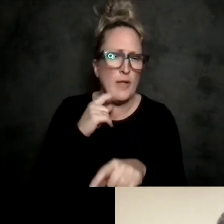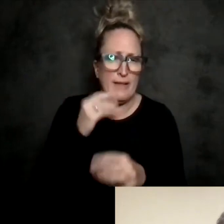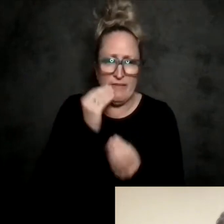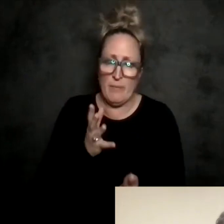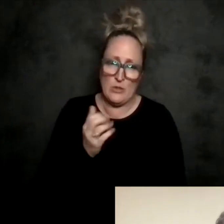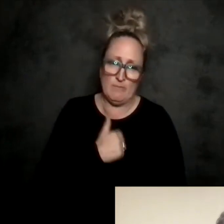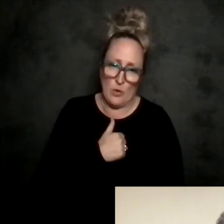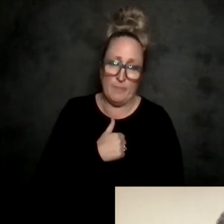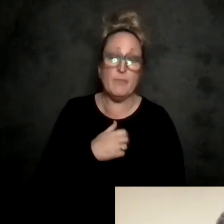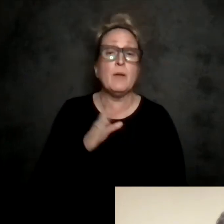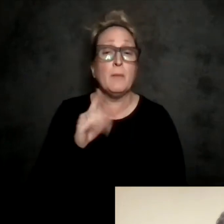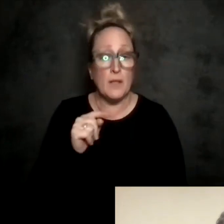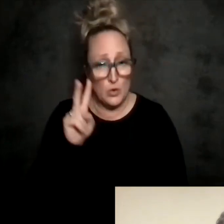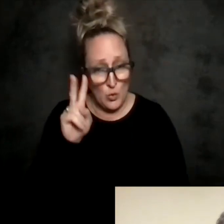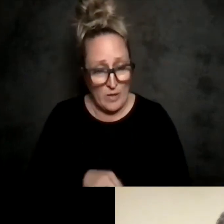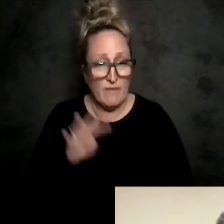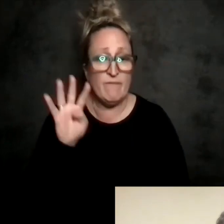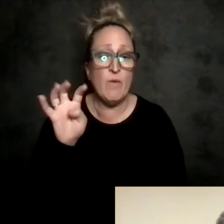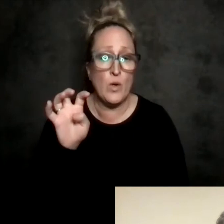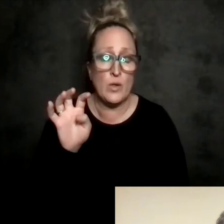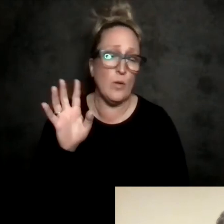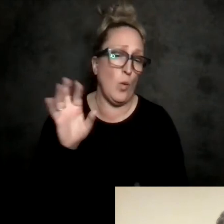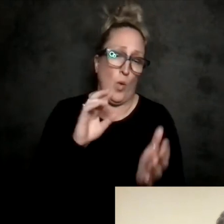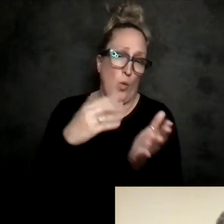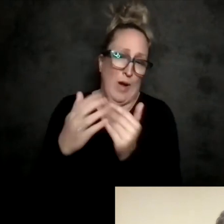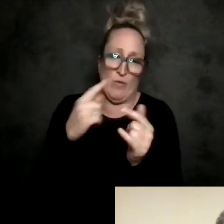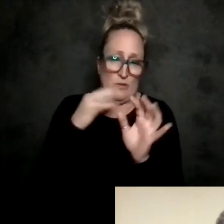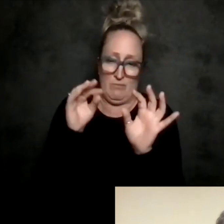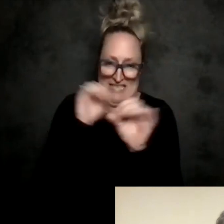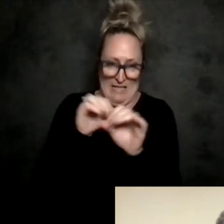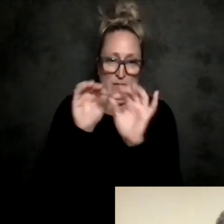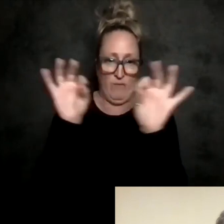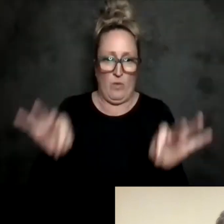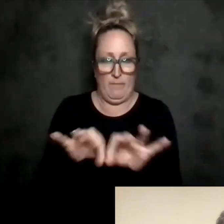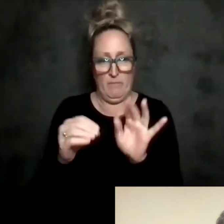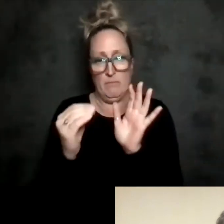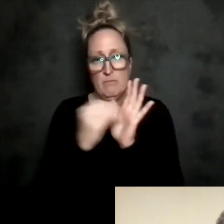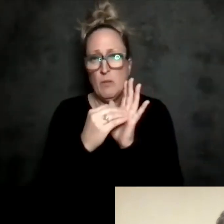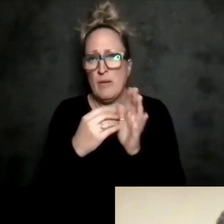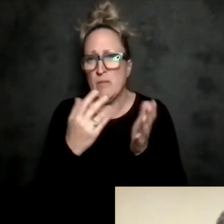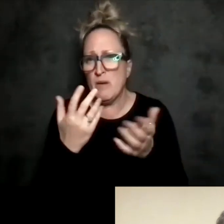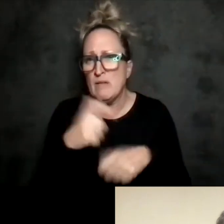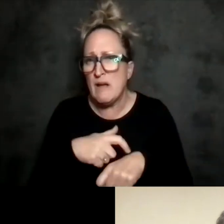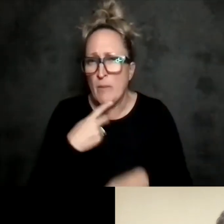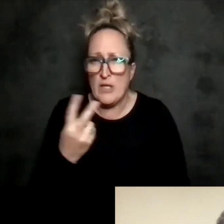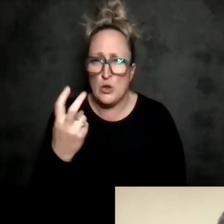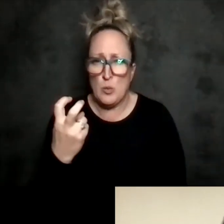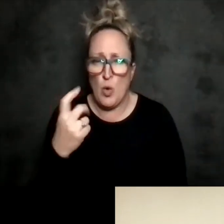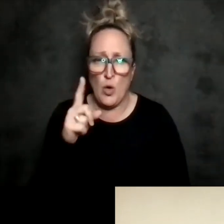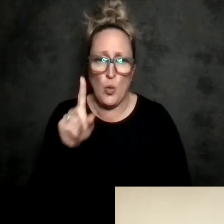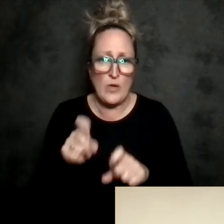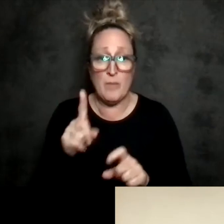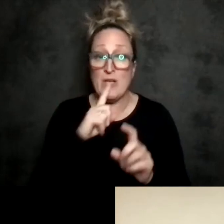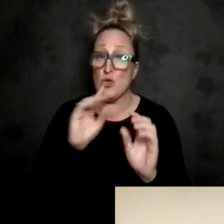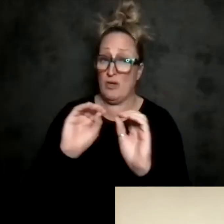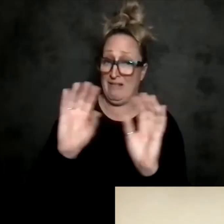information, but it is 2,400 or whatever is in the form. So we'll probably have time for 2 more questions, and I want to make sure we're